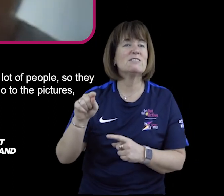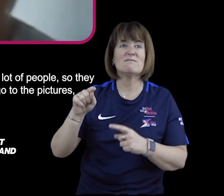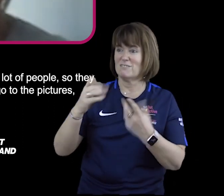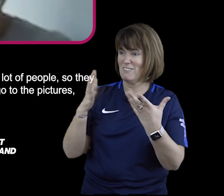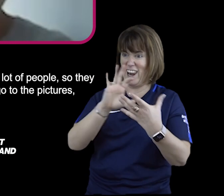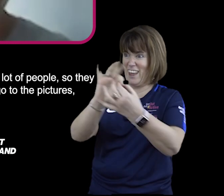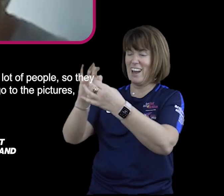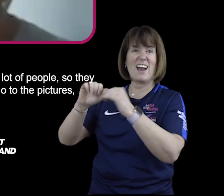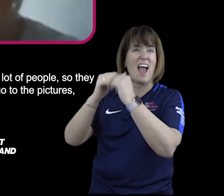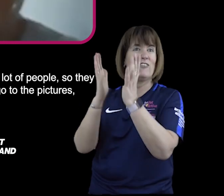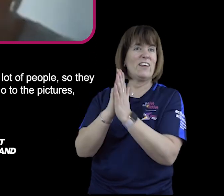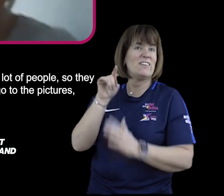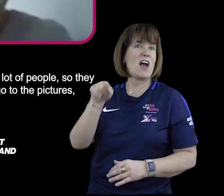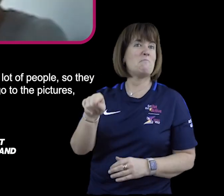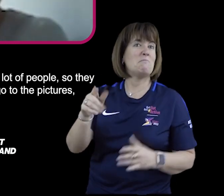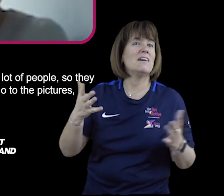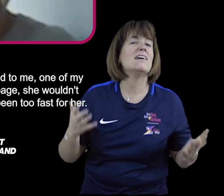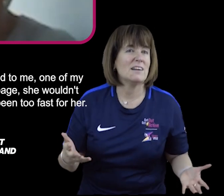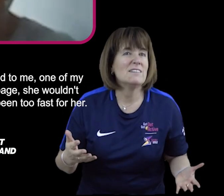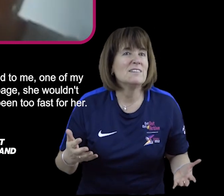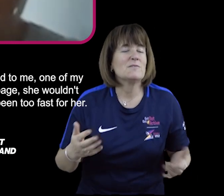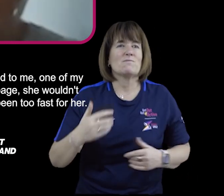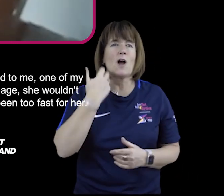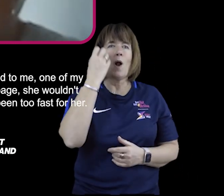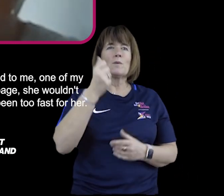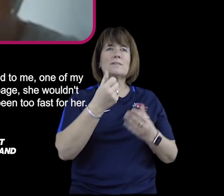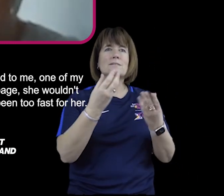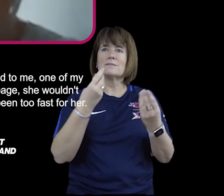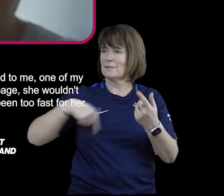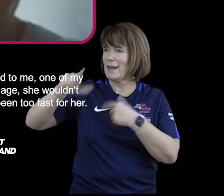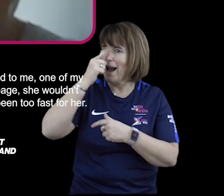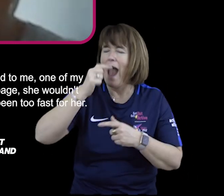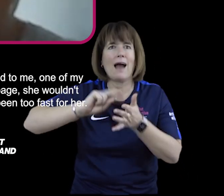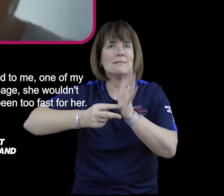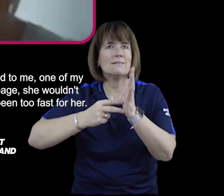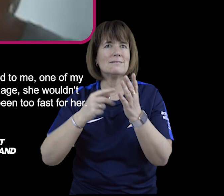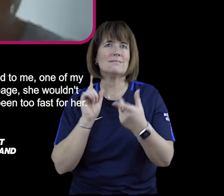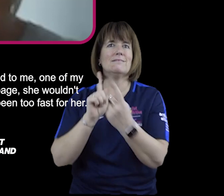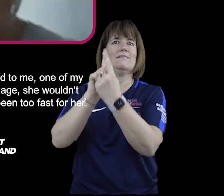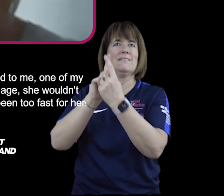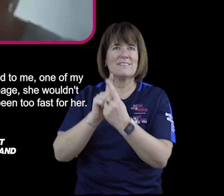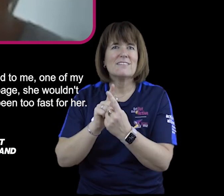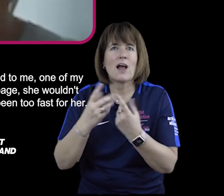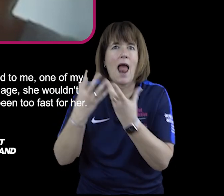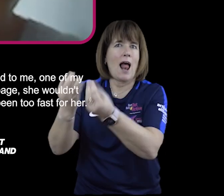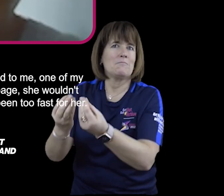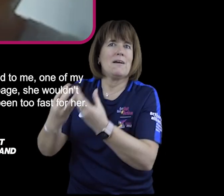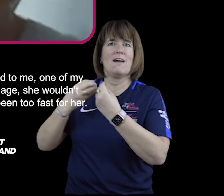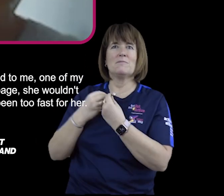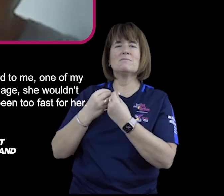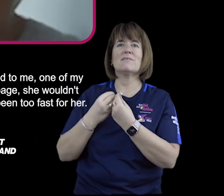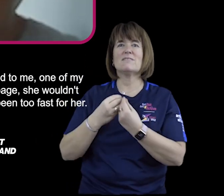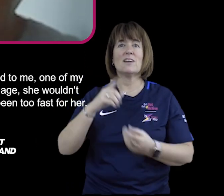for lunch, we'll go to the pictures, we'll do everything with them. So there's always something we can do. And also it just helps